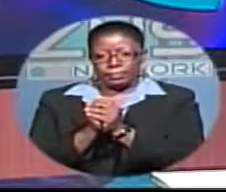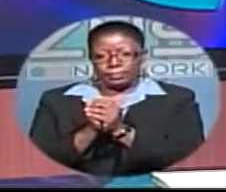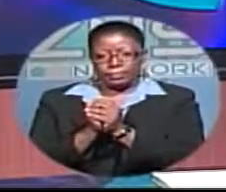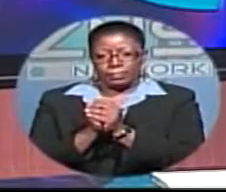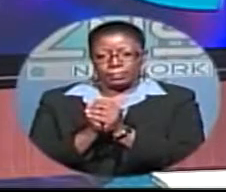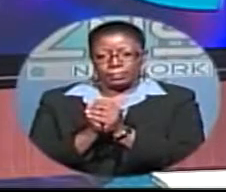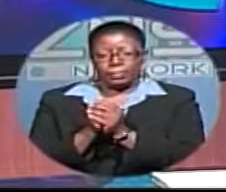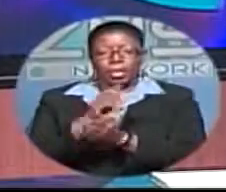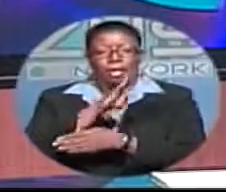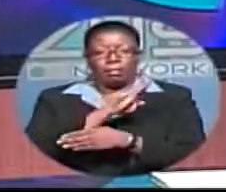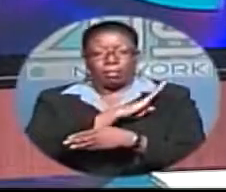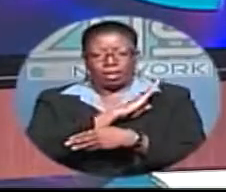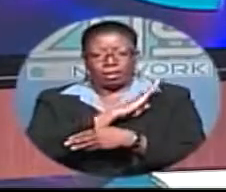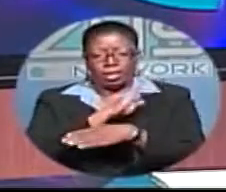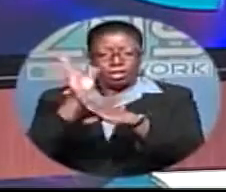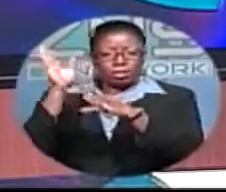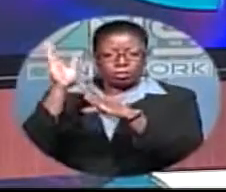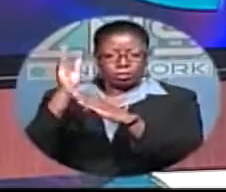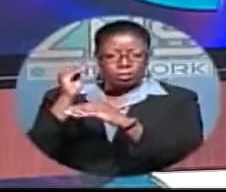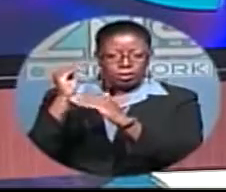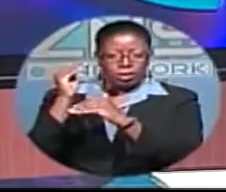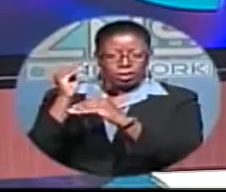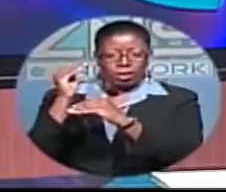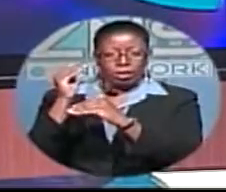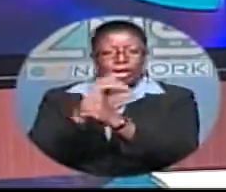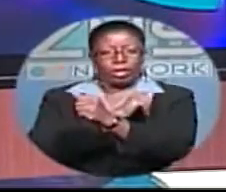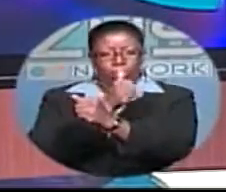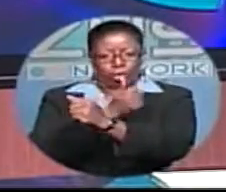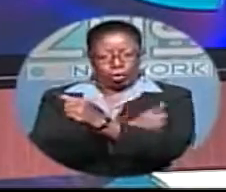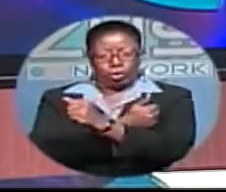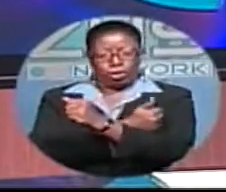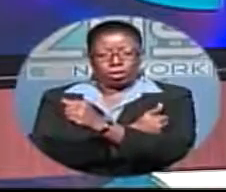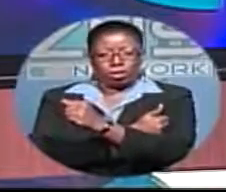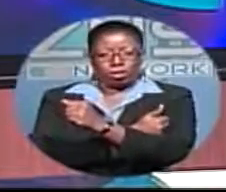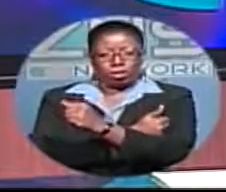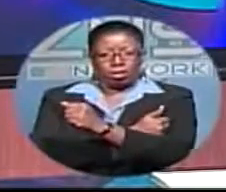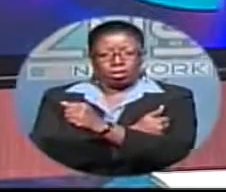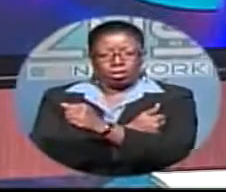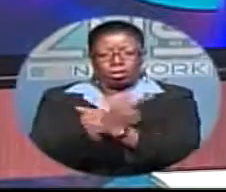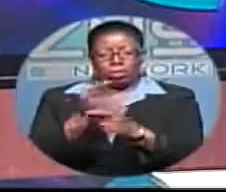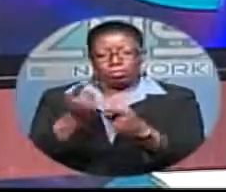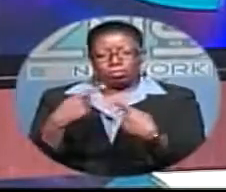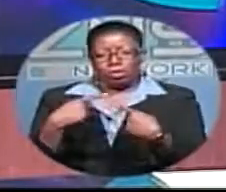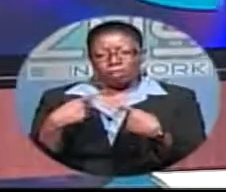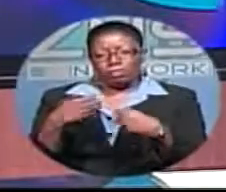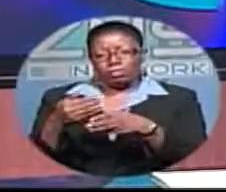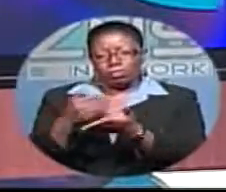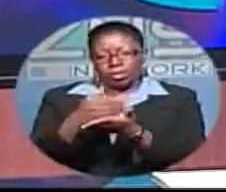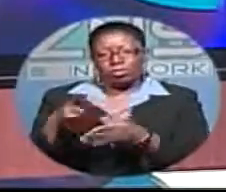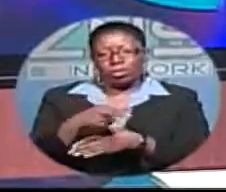Now, Mr. Bastian anticipates the relevant authorities will provide some resolution to his dilemma very soon.